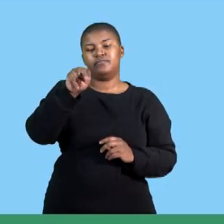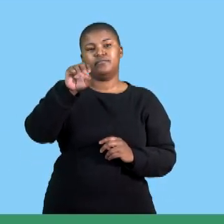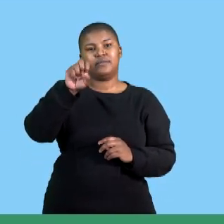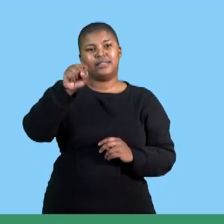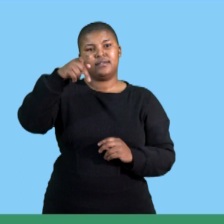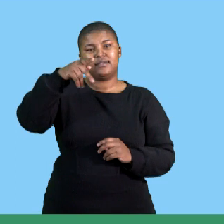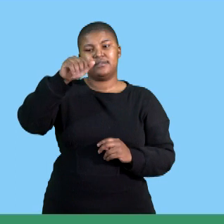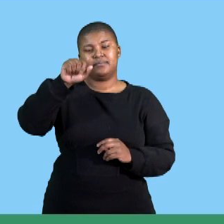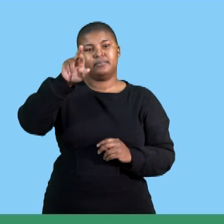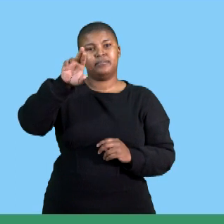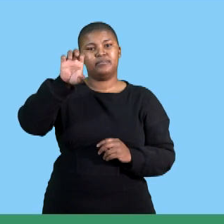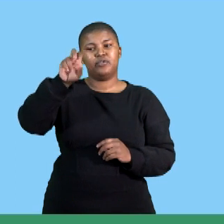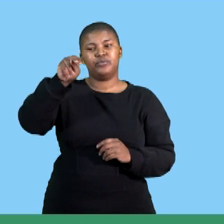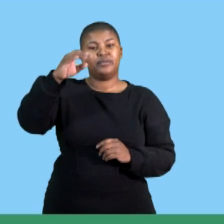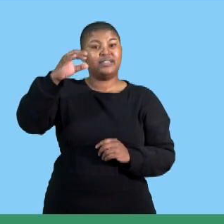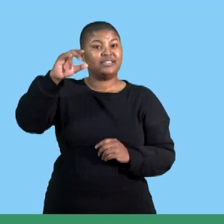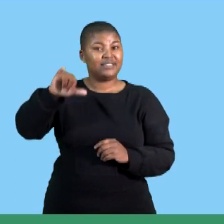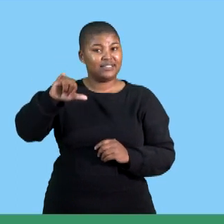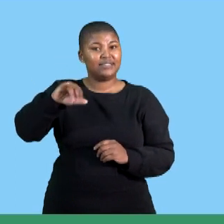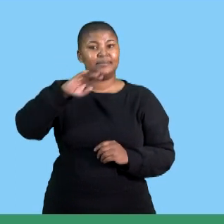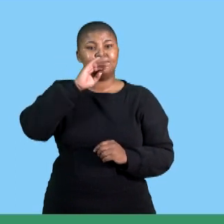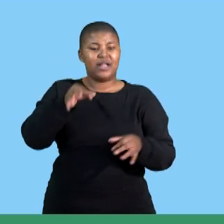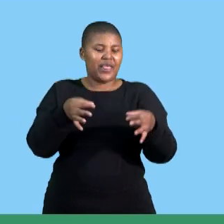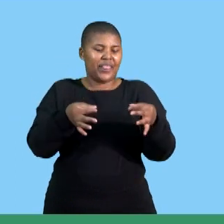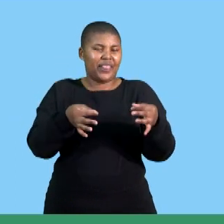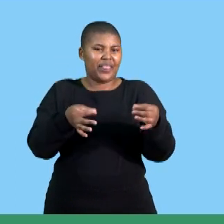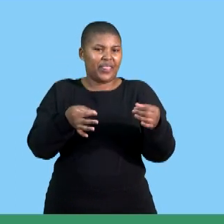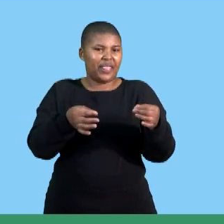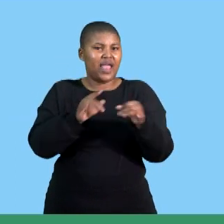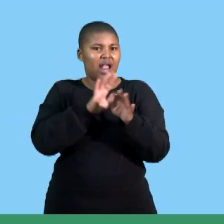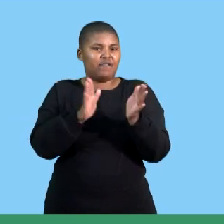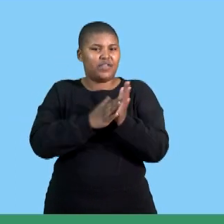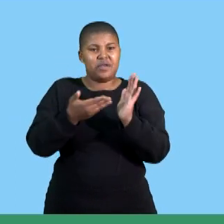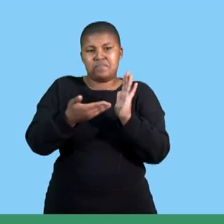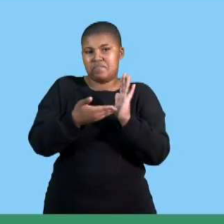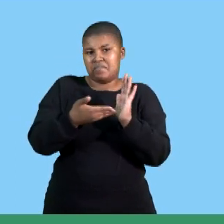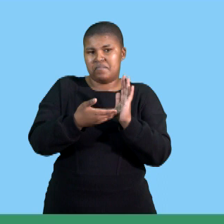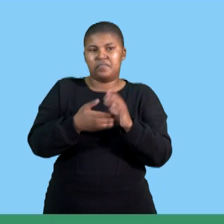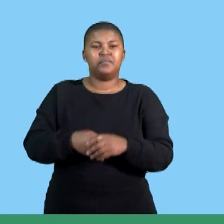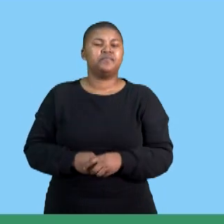is a thin sheet of transparent, flexible material.